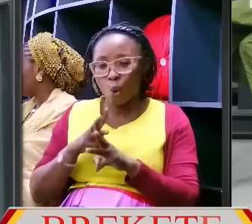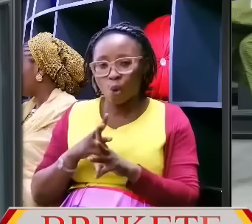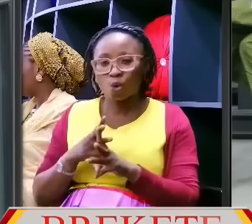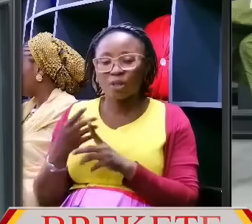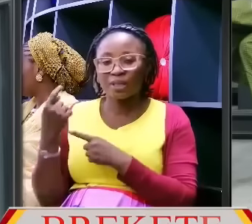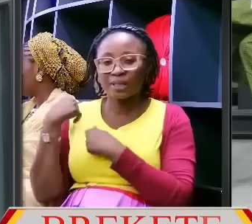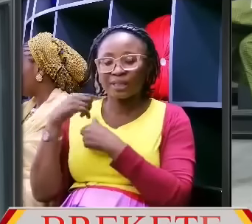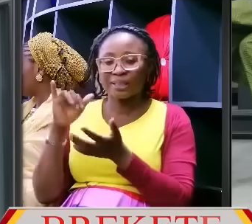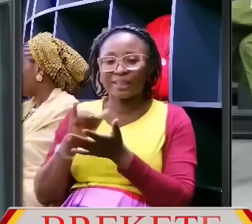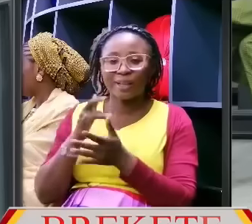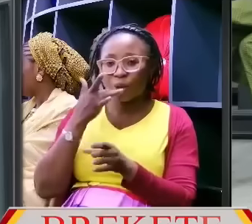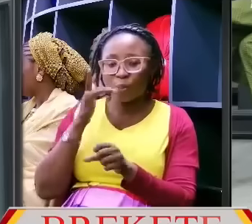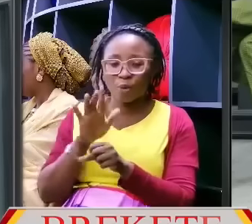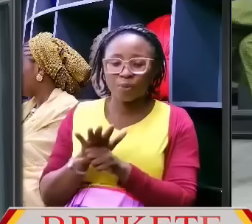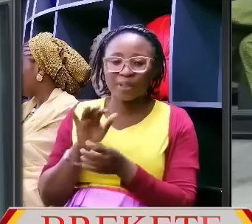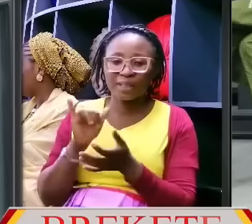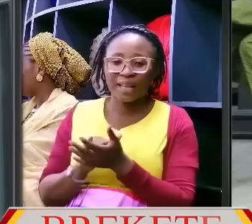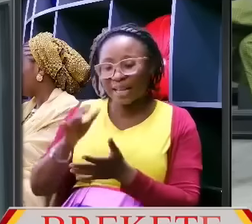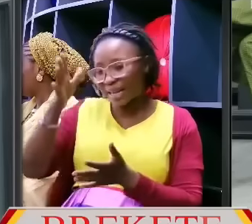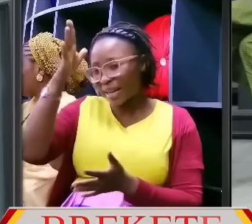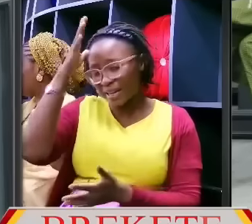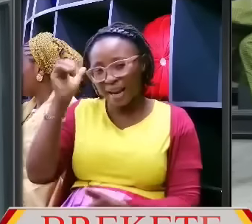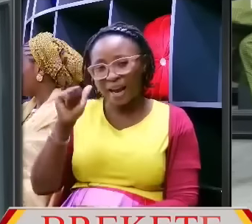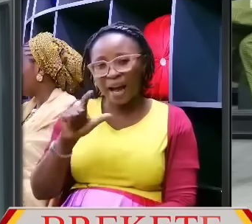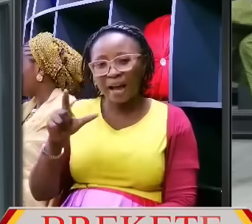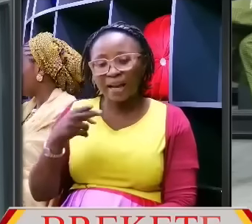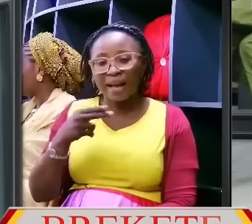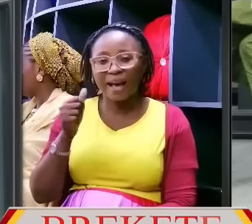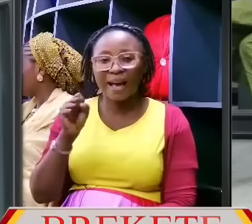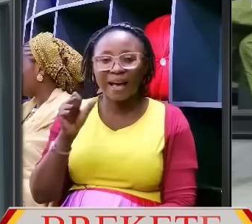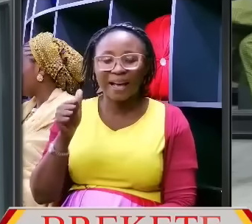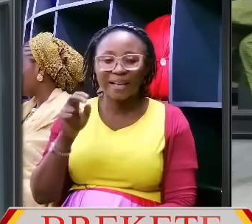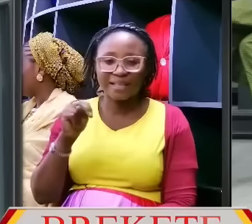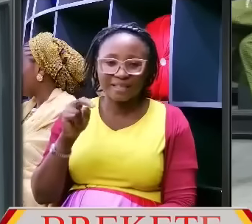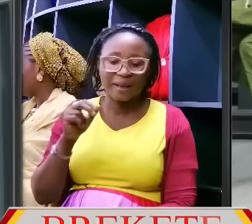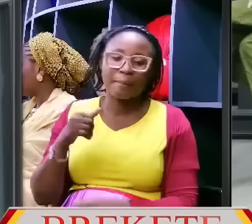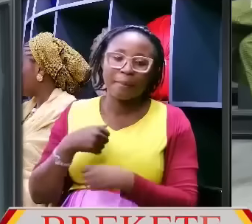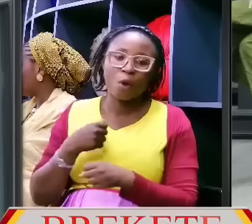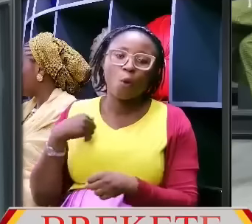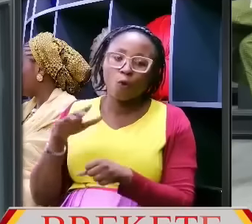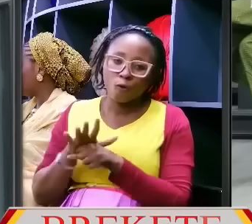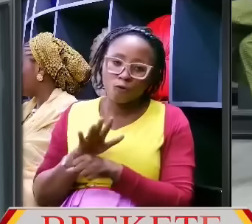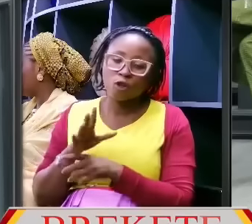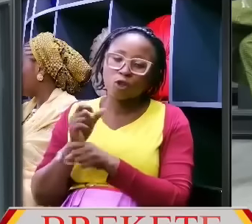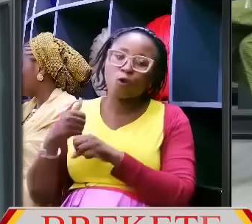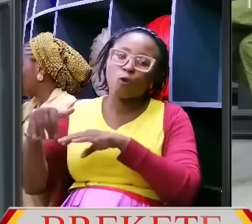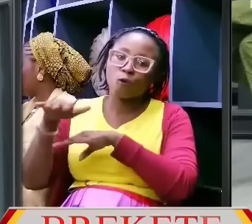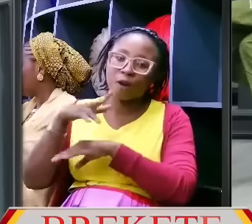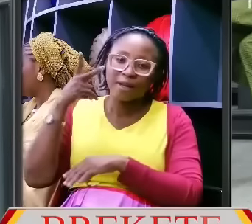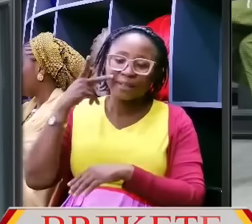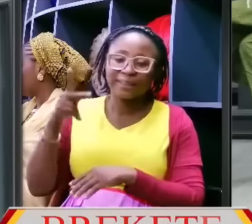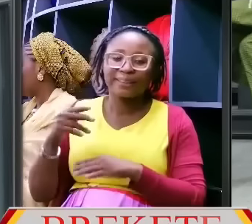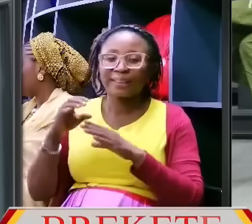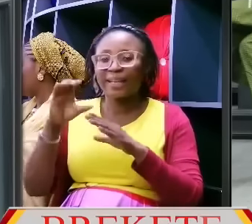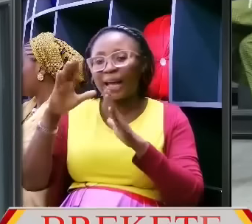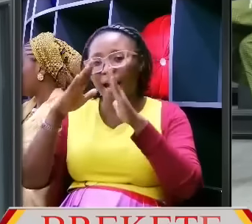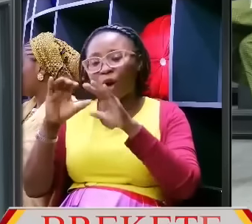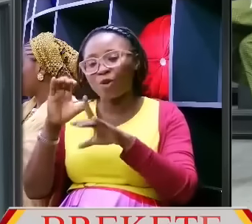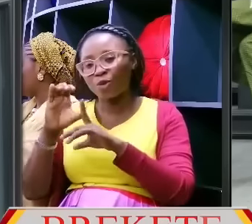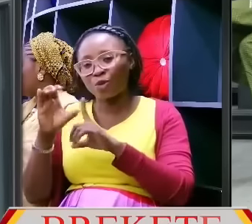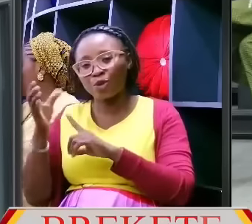promise way that the Al-Hassan make, you don't fulfill them. We don't take over. See the house